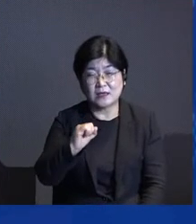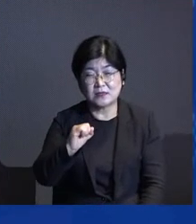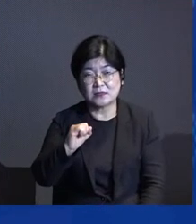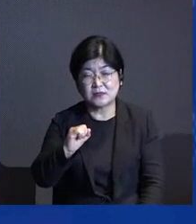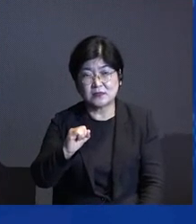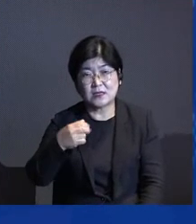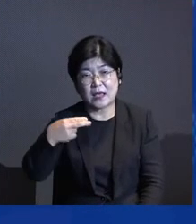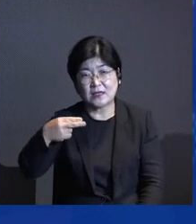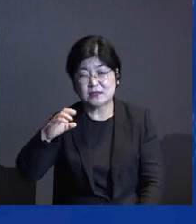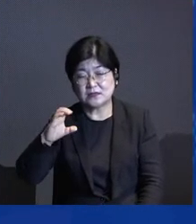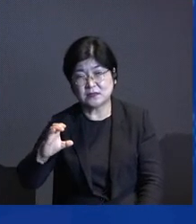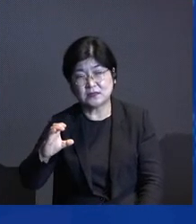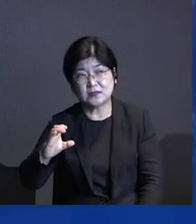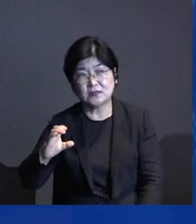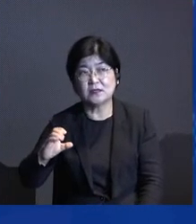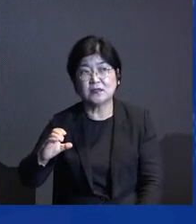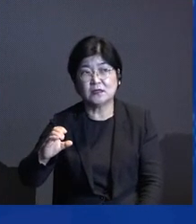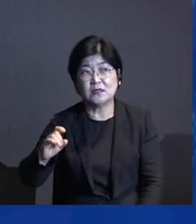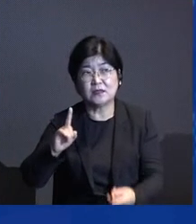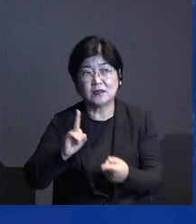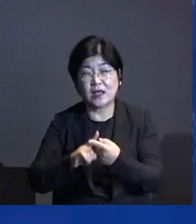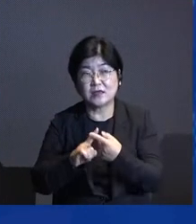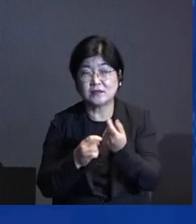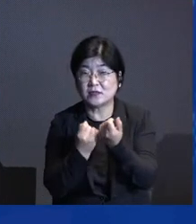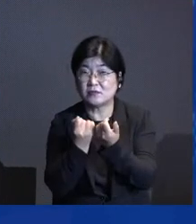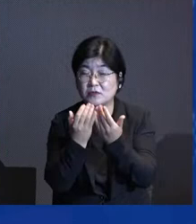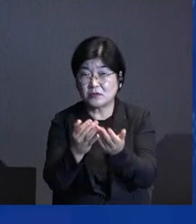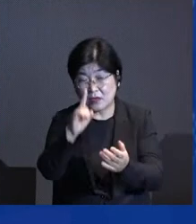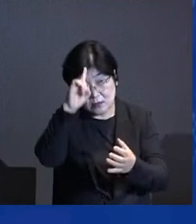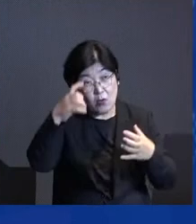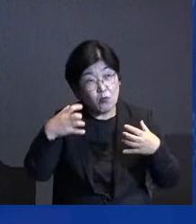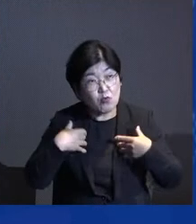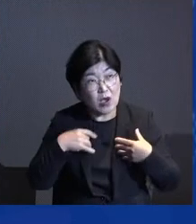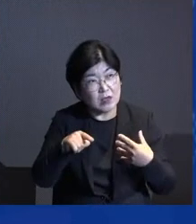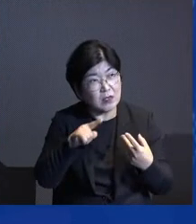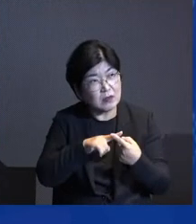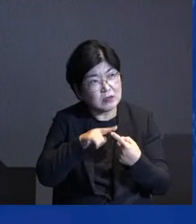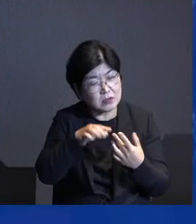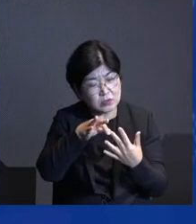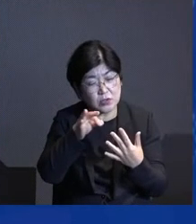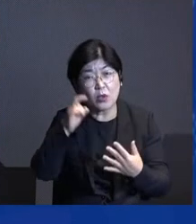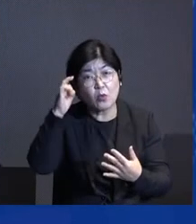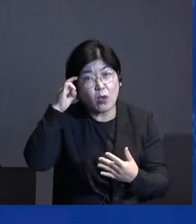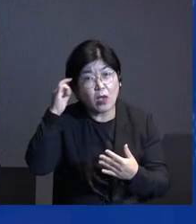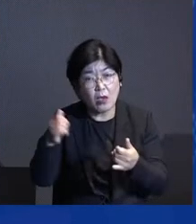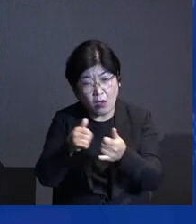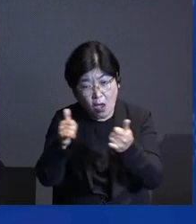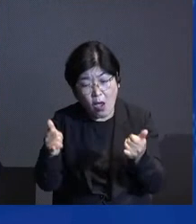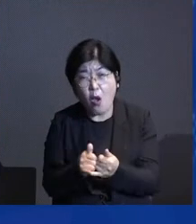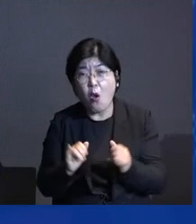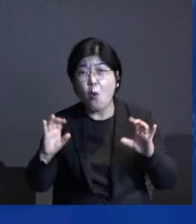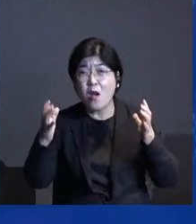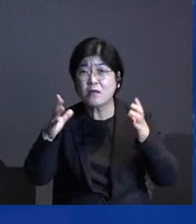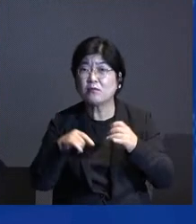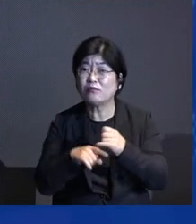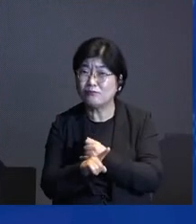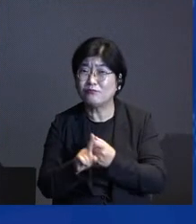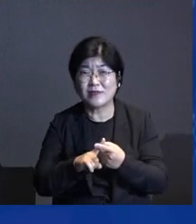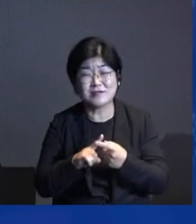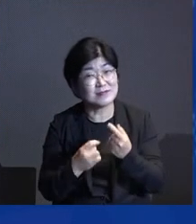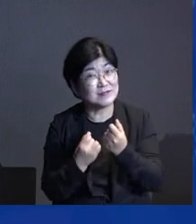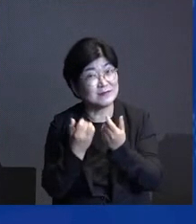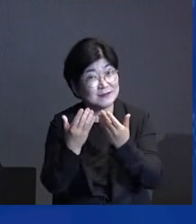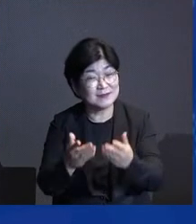why was it recognized by the government and also welcomed by the community? It is because in the design of